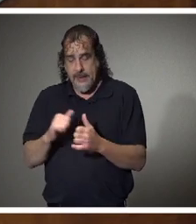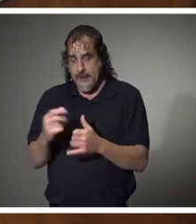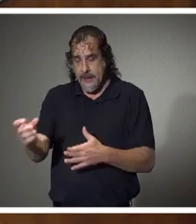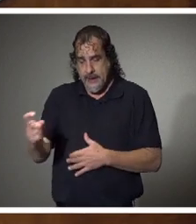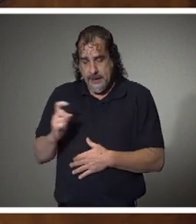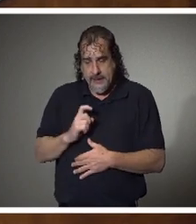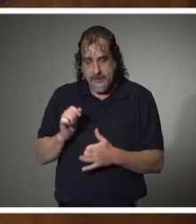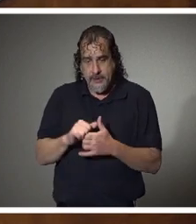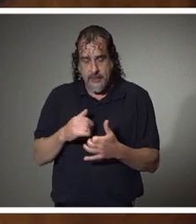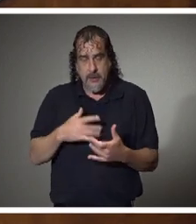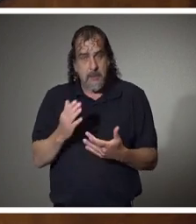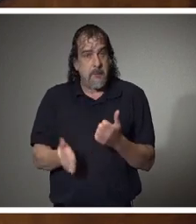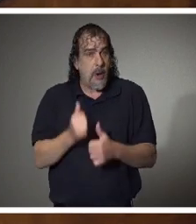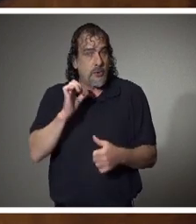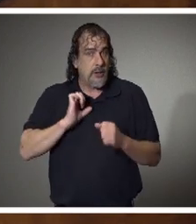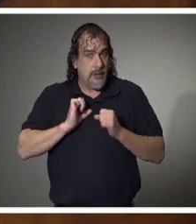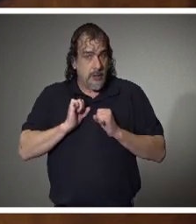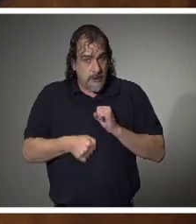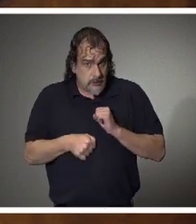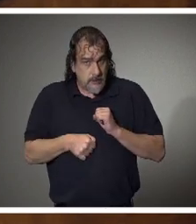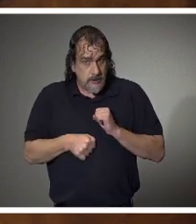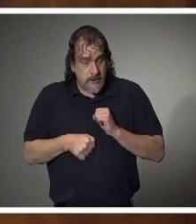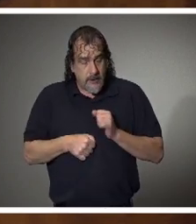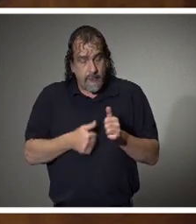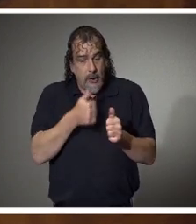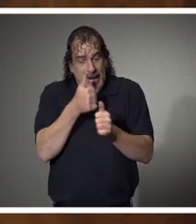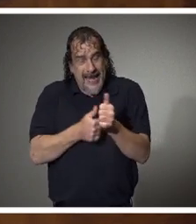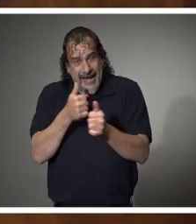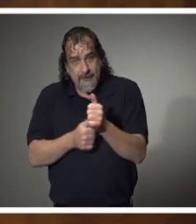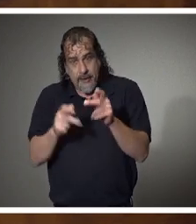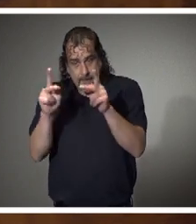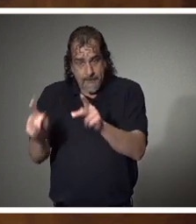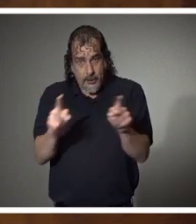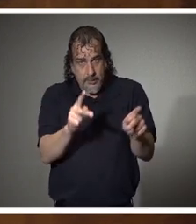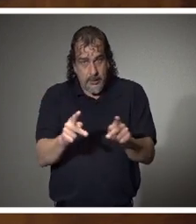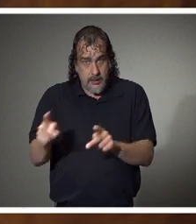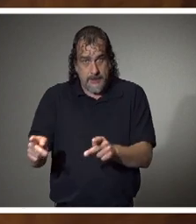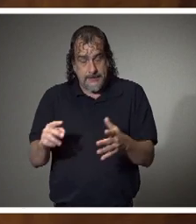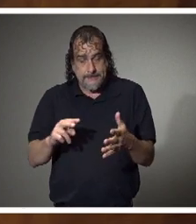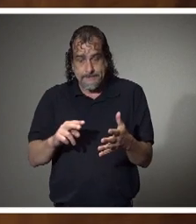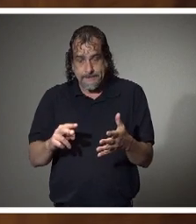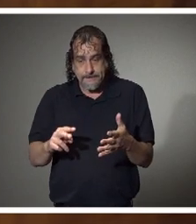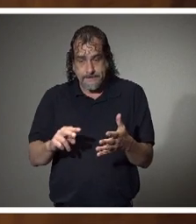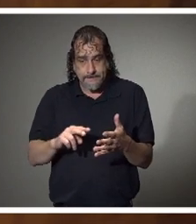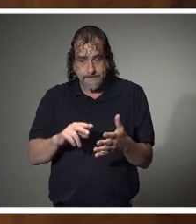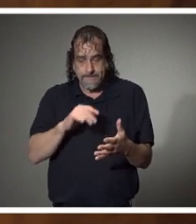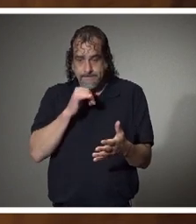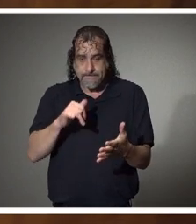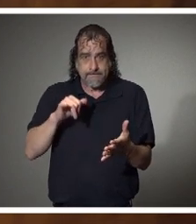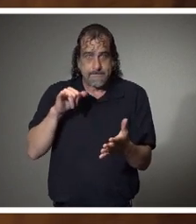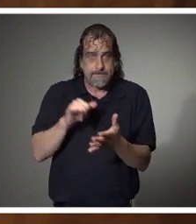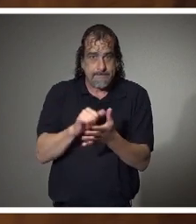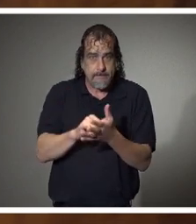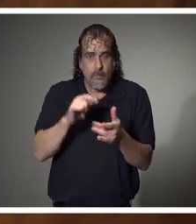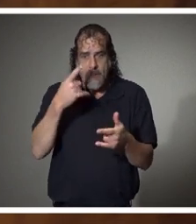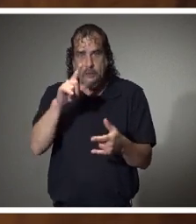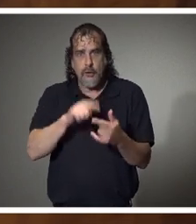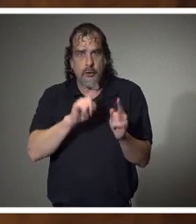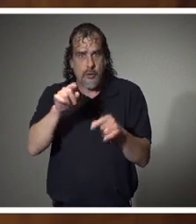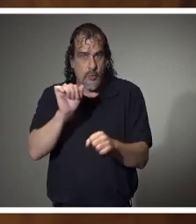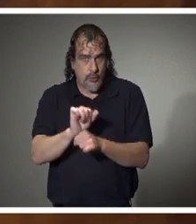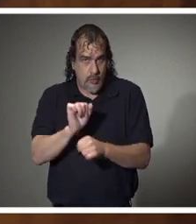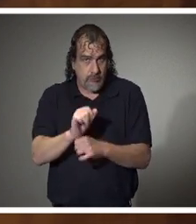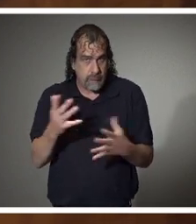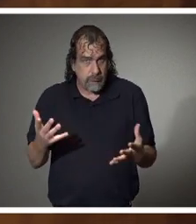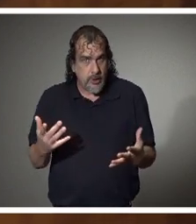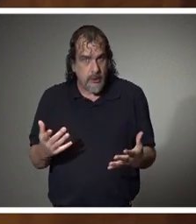the most heartache. For almost every Mississippian, it will no longer be impossible to work. We are